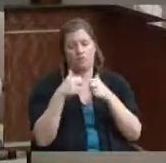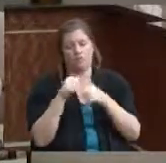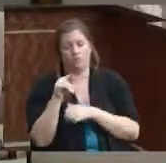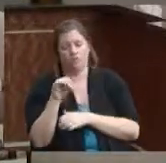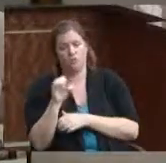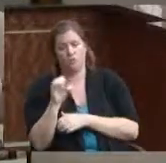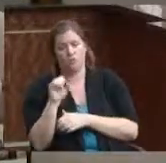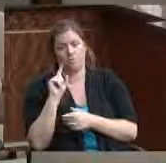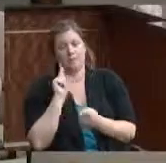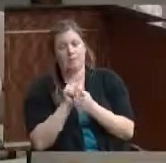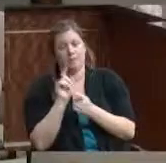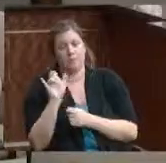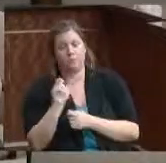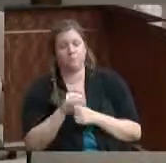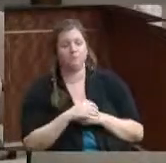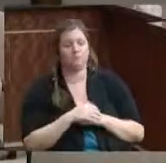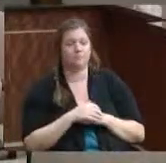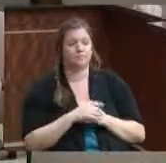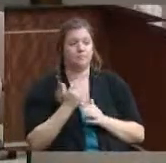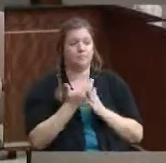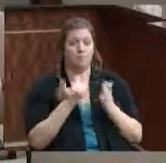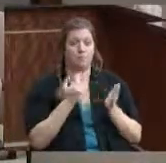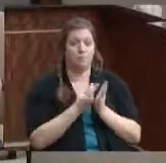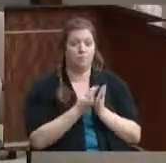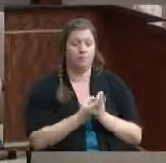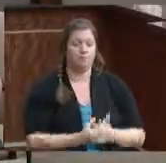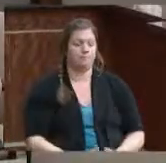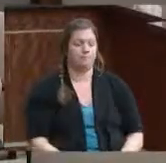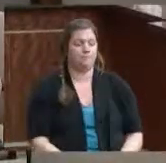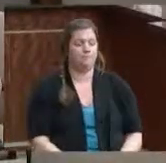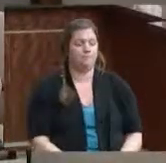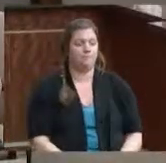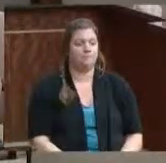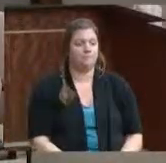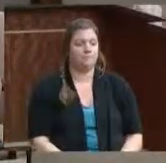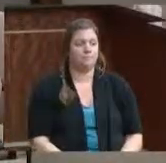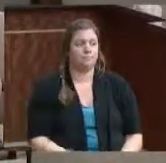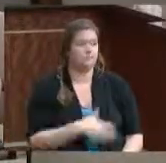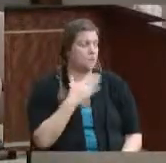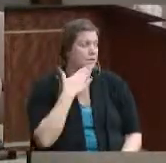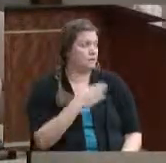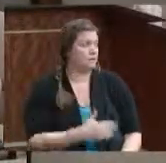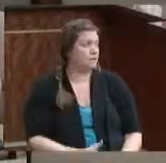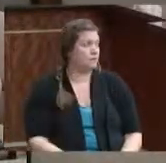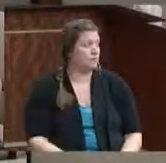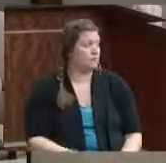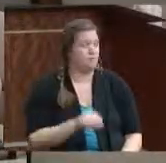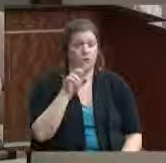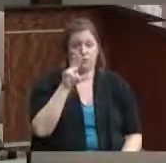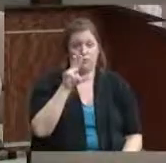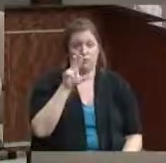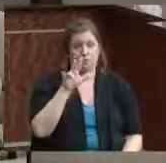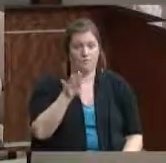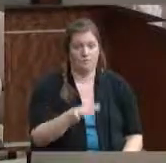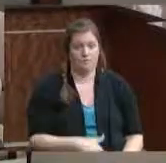also be met before approval. Thank you, Mr. Brown. That concludes 235. Okay, great.